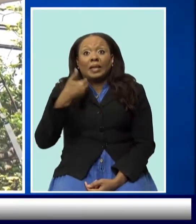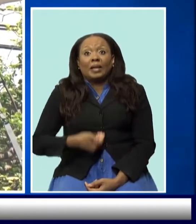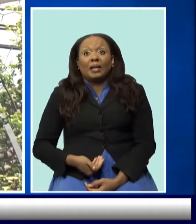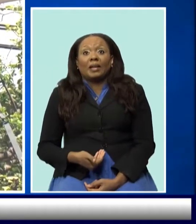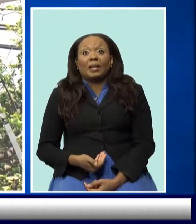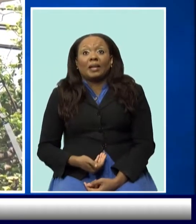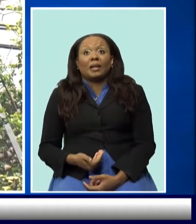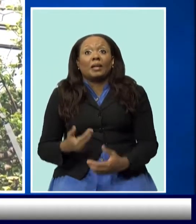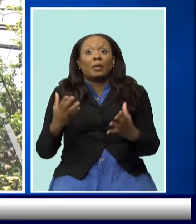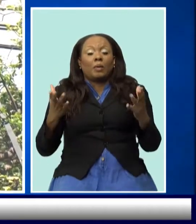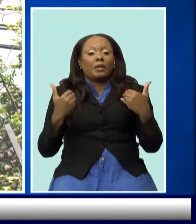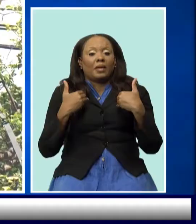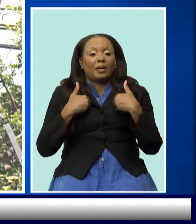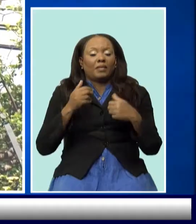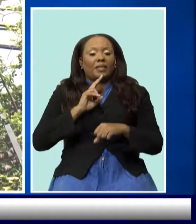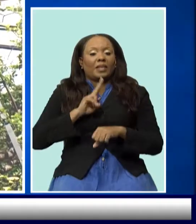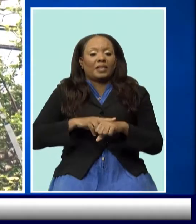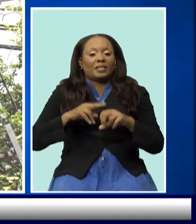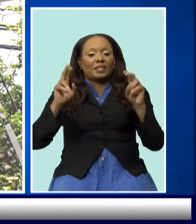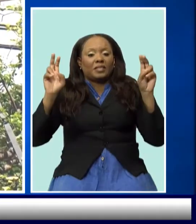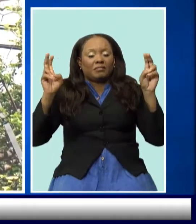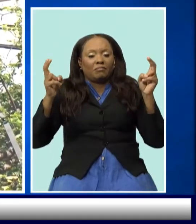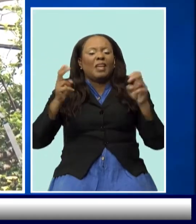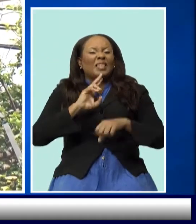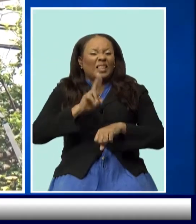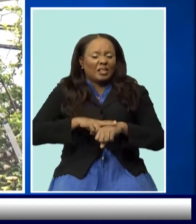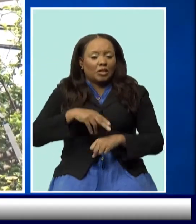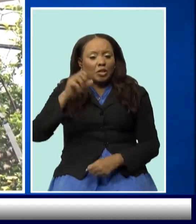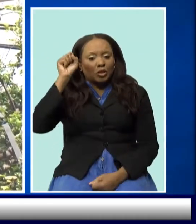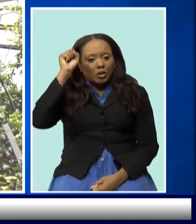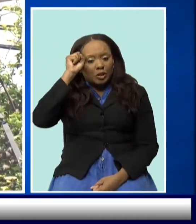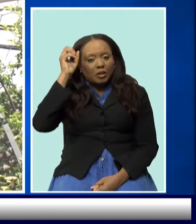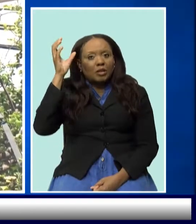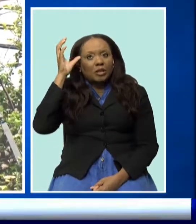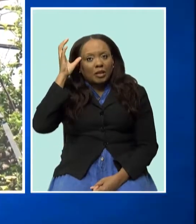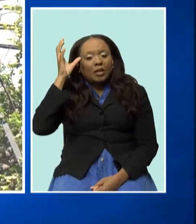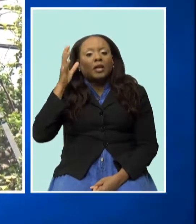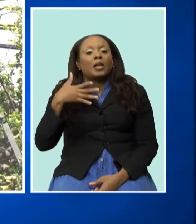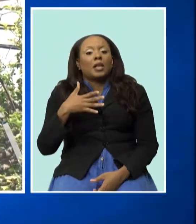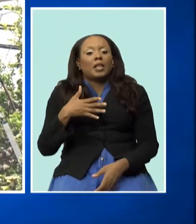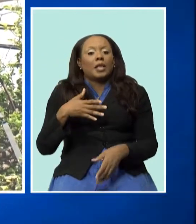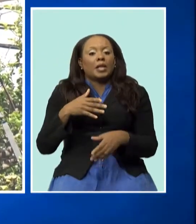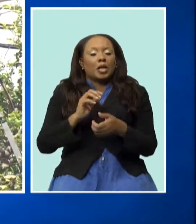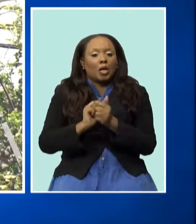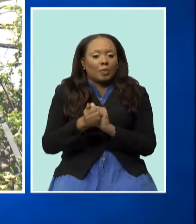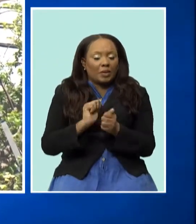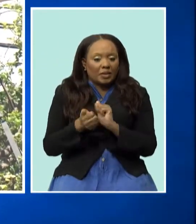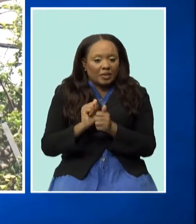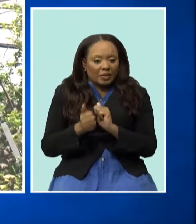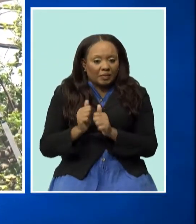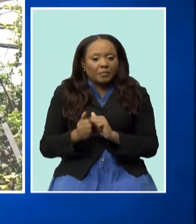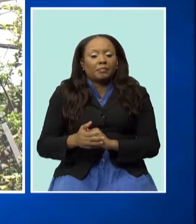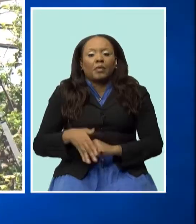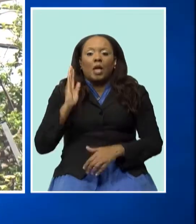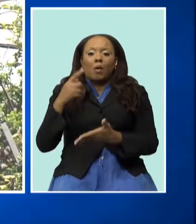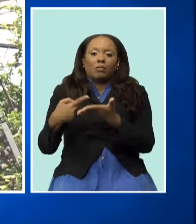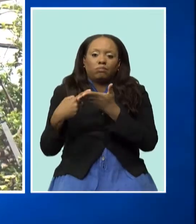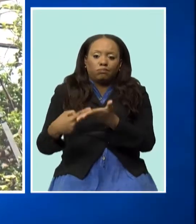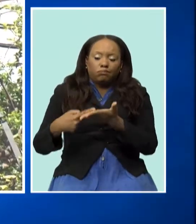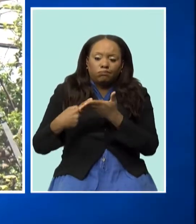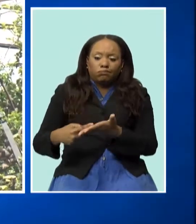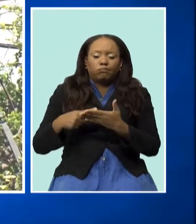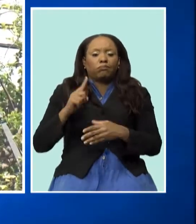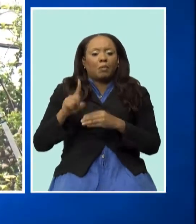national Shirley Chisholm debating competition where the primary schools of this country will on an annual basis debate critical